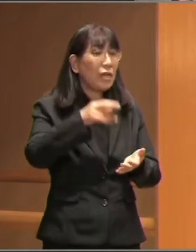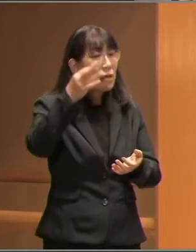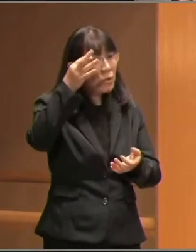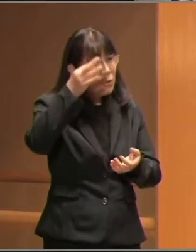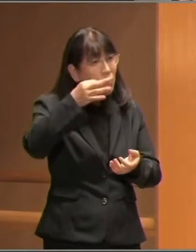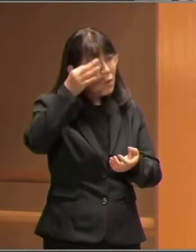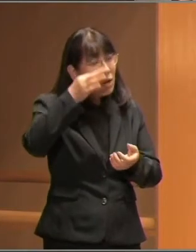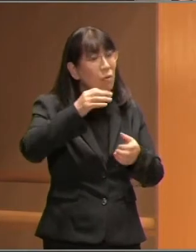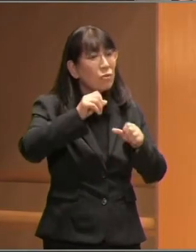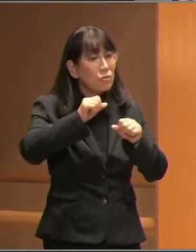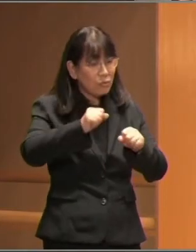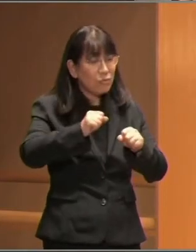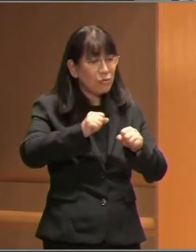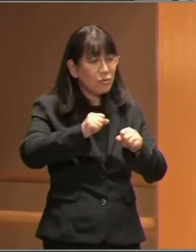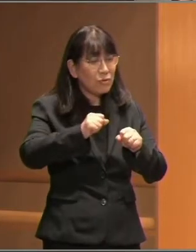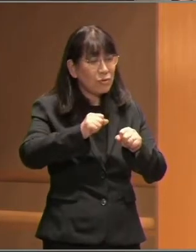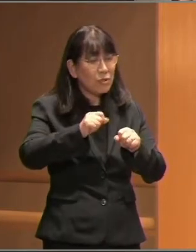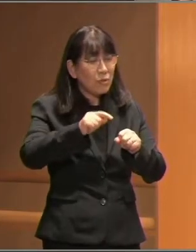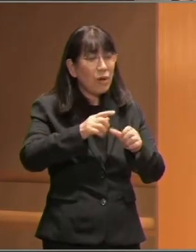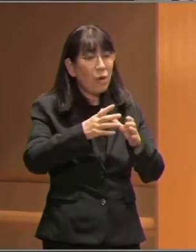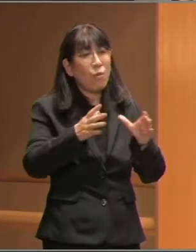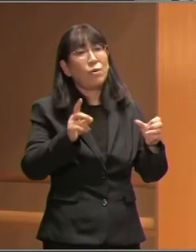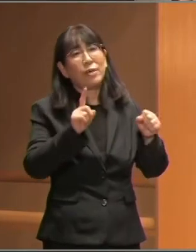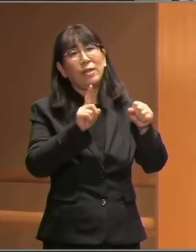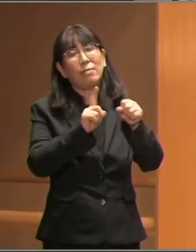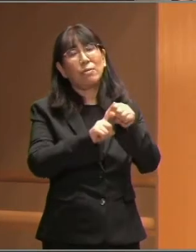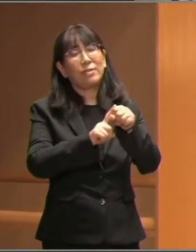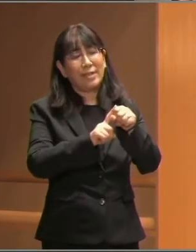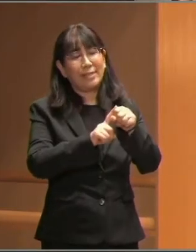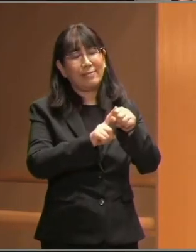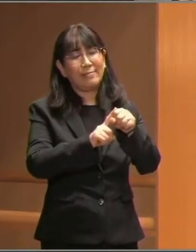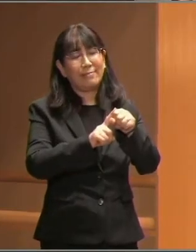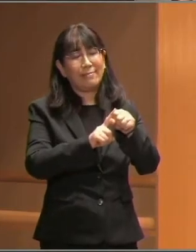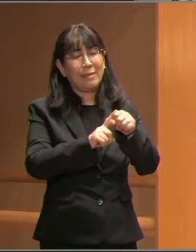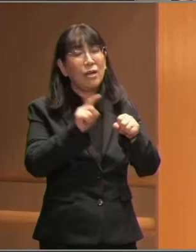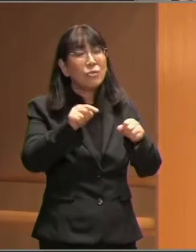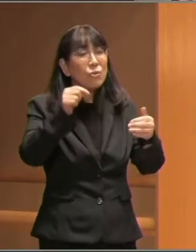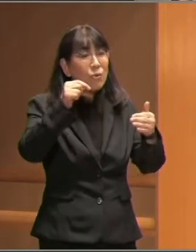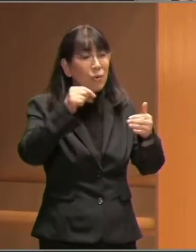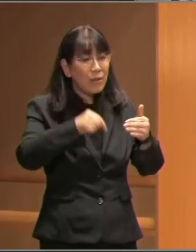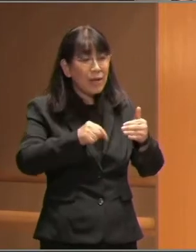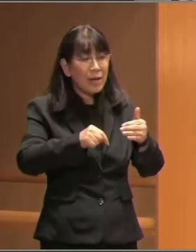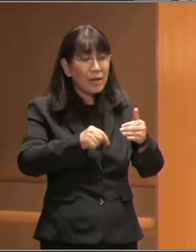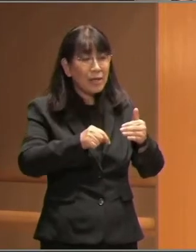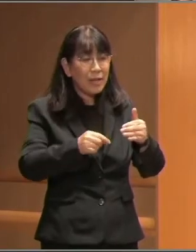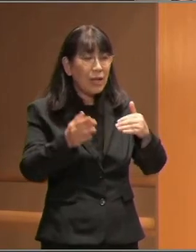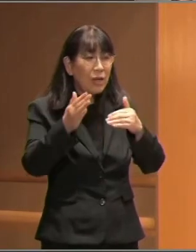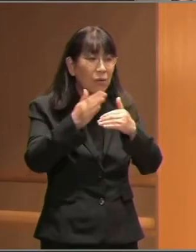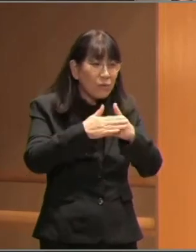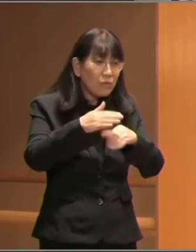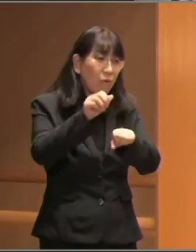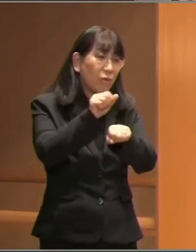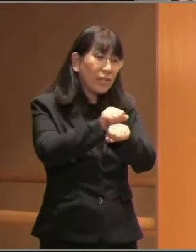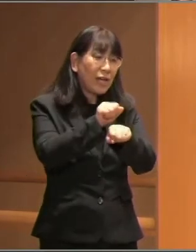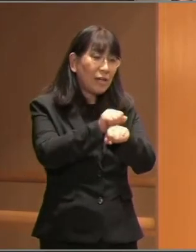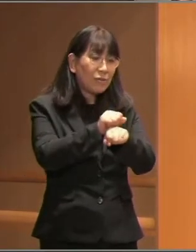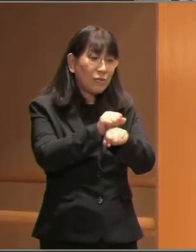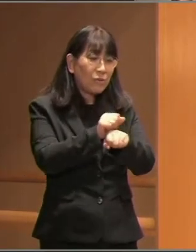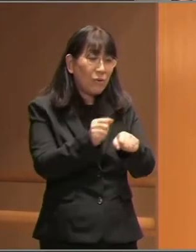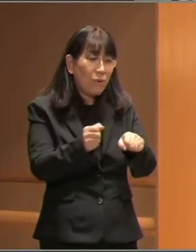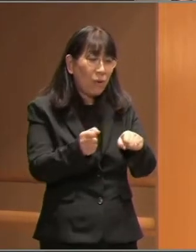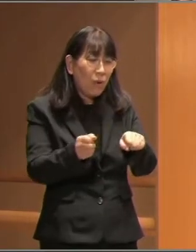the evaluation of a car. That is the main objective. And in this